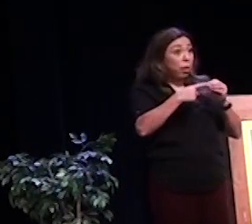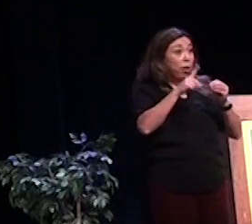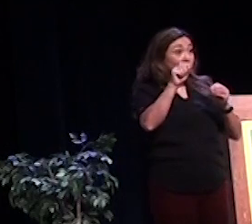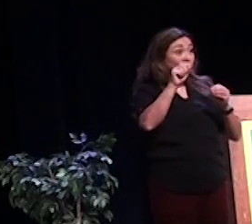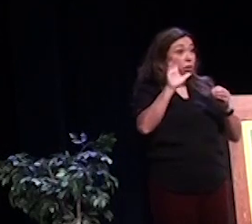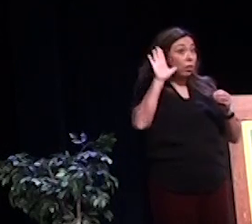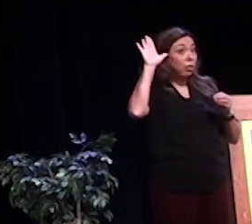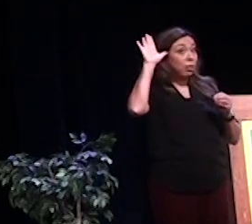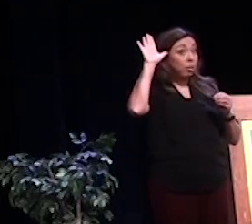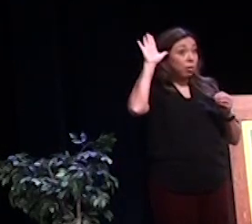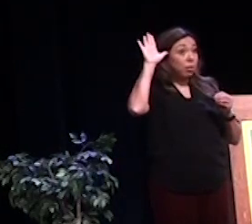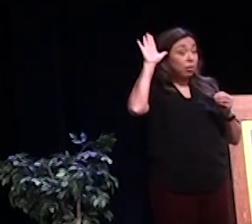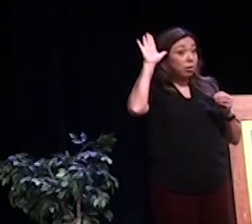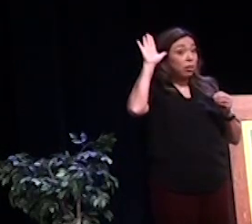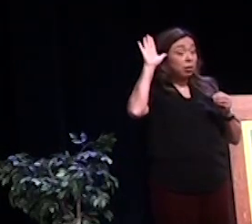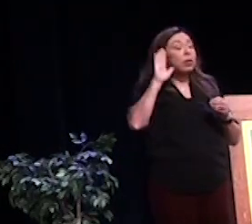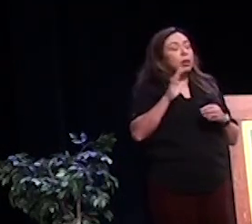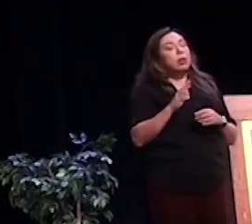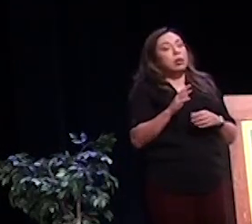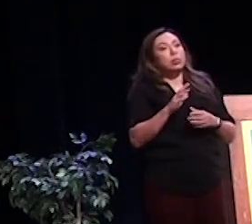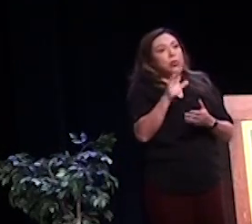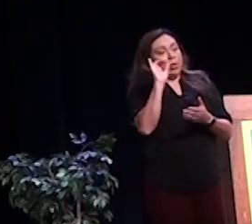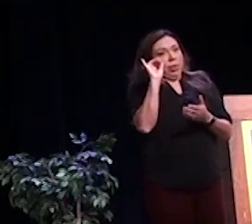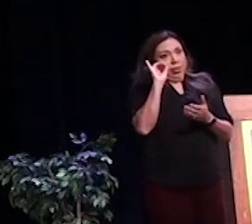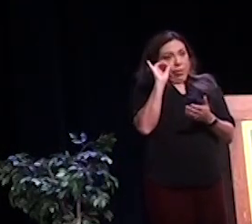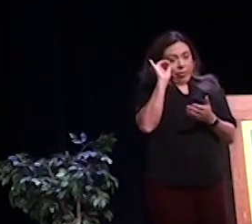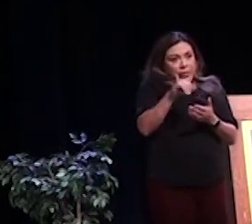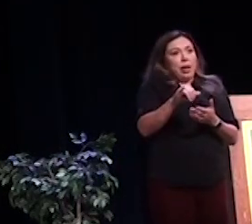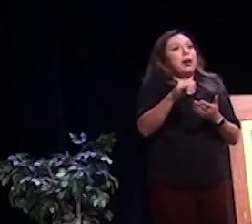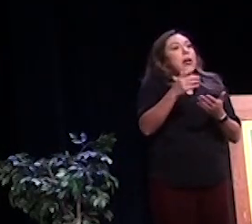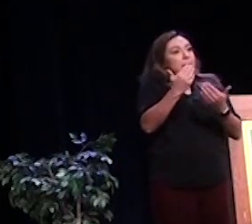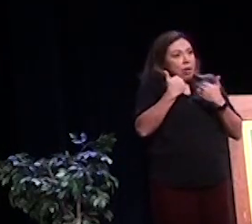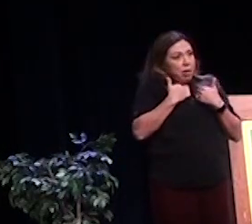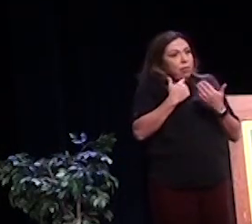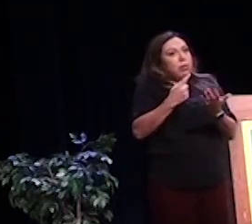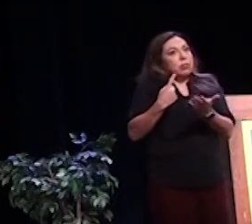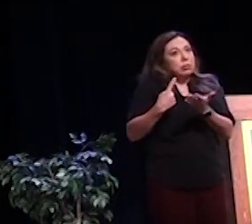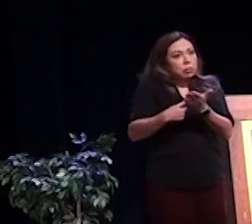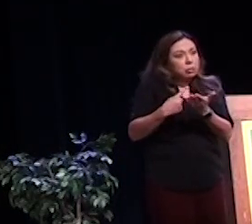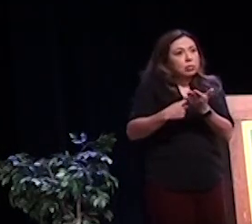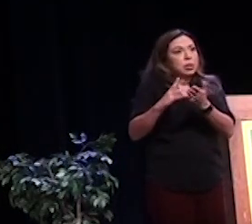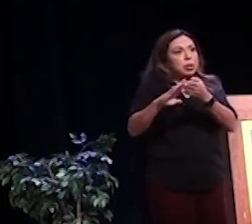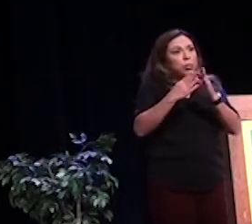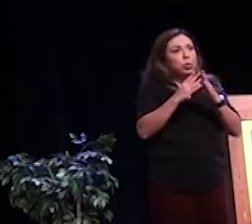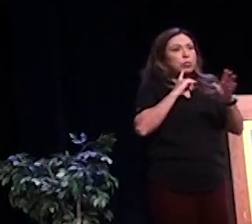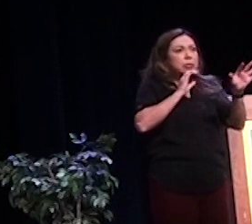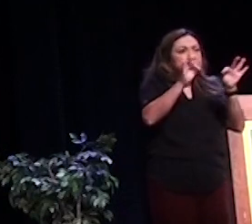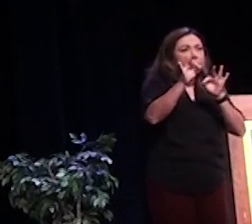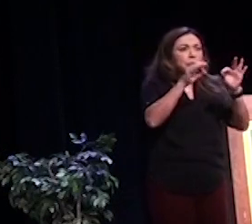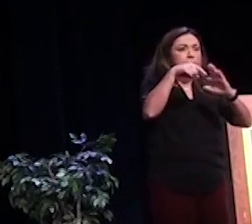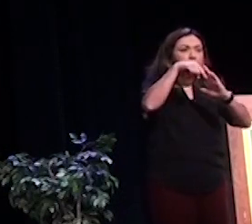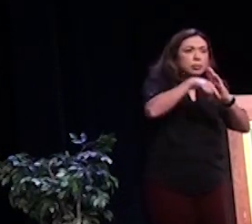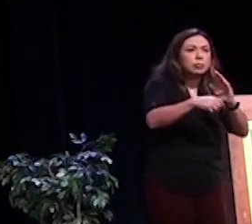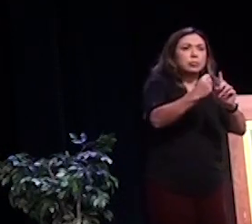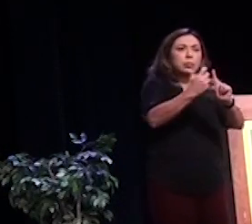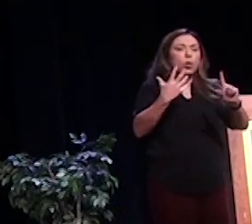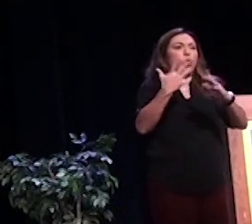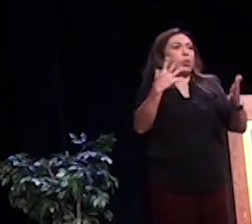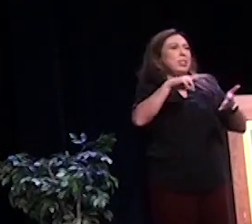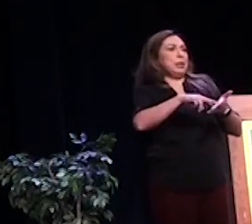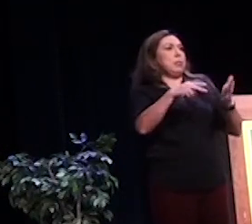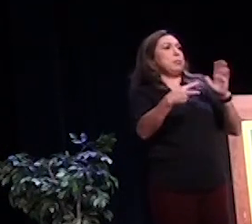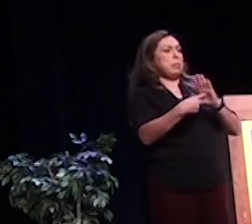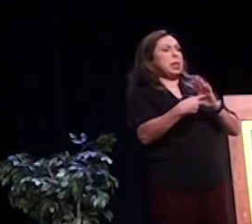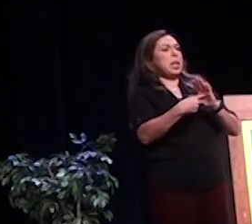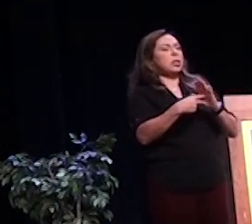Okay. So this is the conversation we want to have, and it's having that conversation with the community to really understand what does it mean. So to give you a